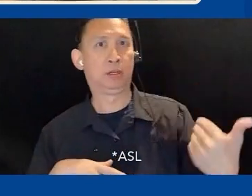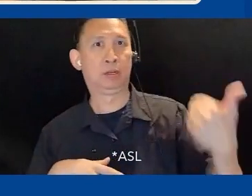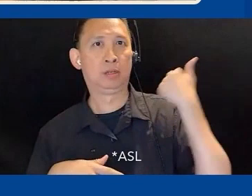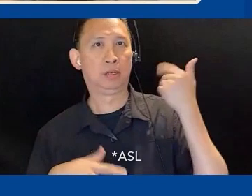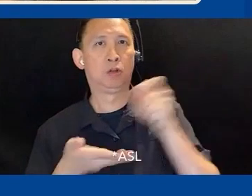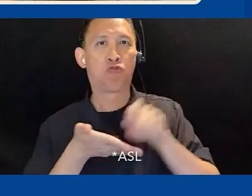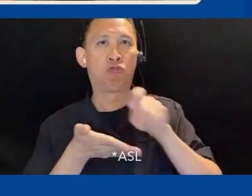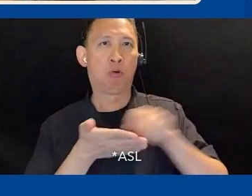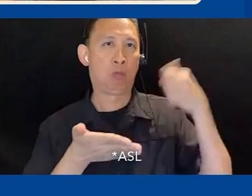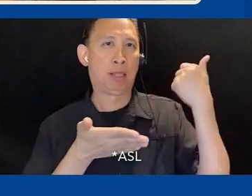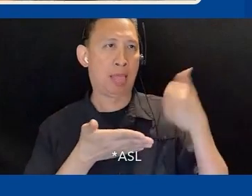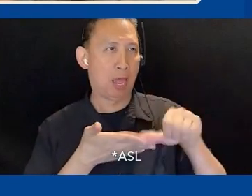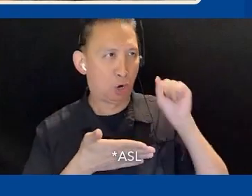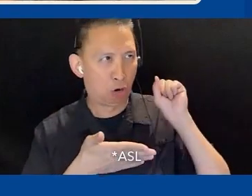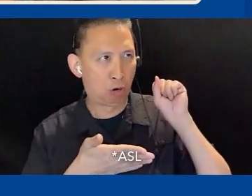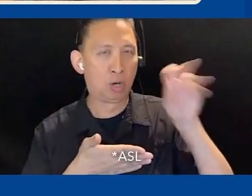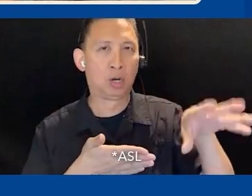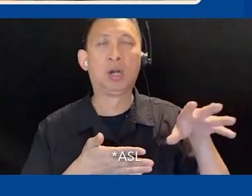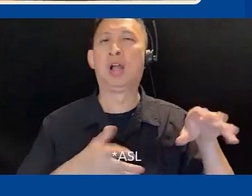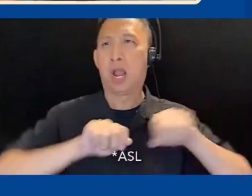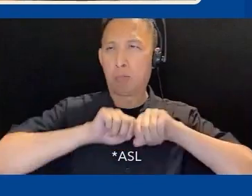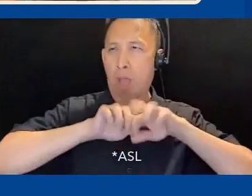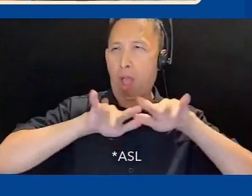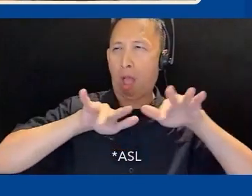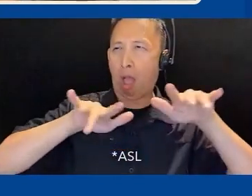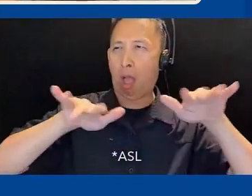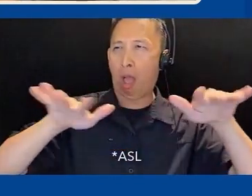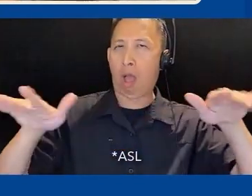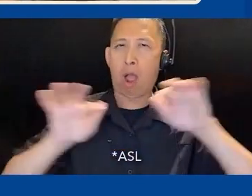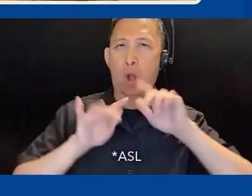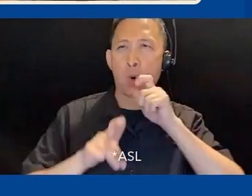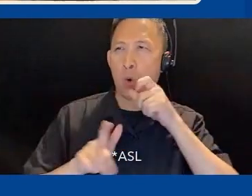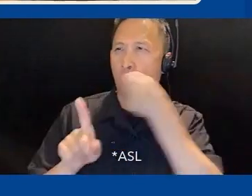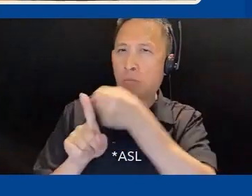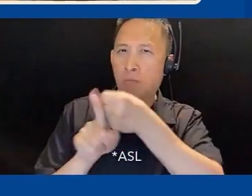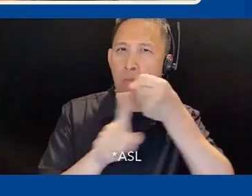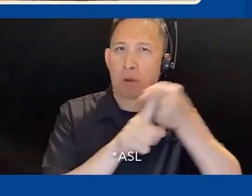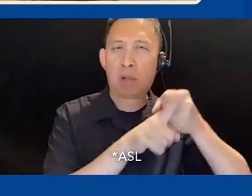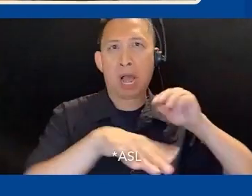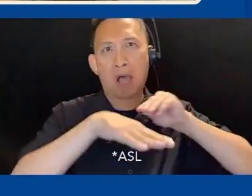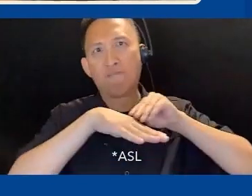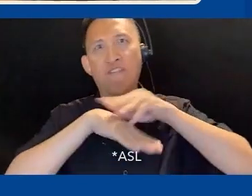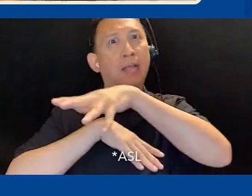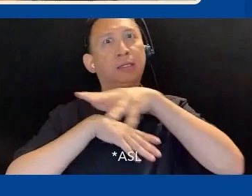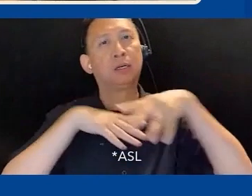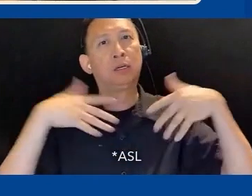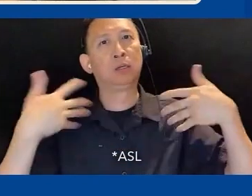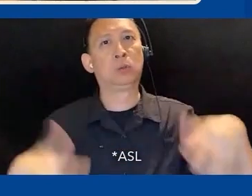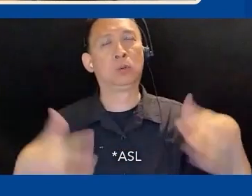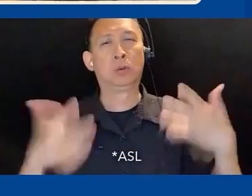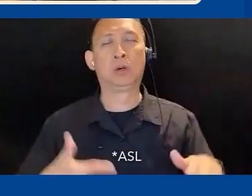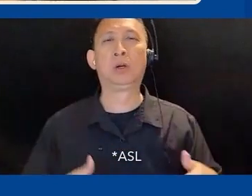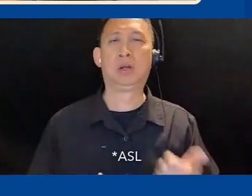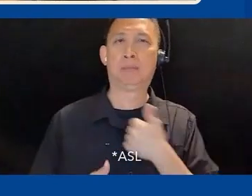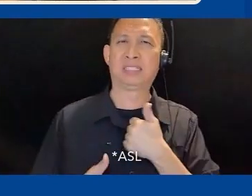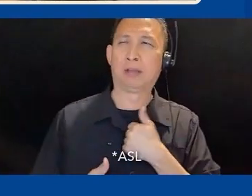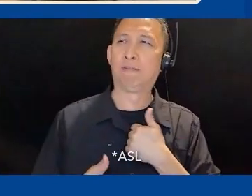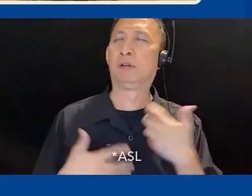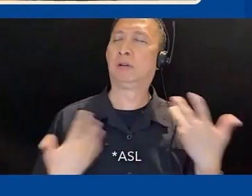it resonated through the industry. And for me personally, I'm a little surprised